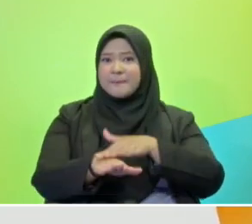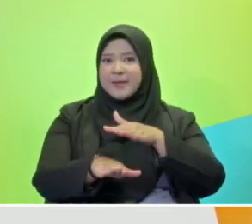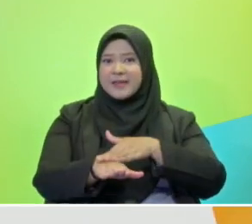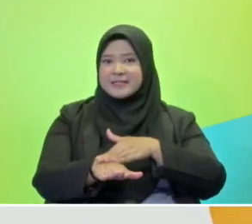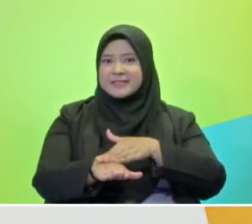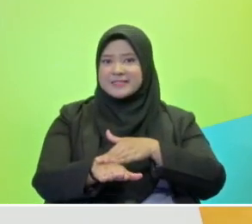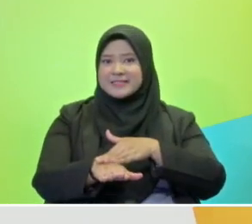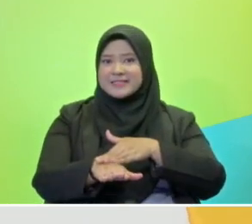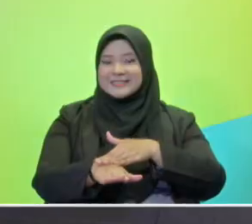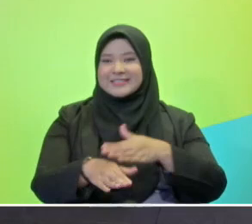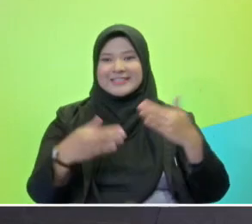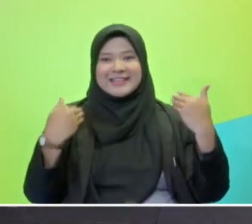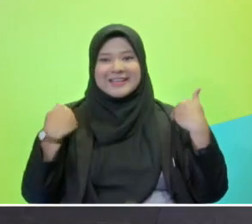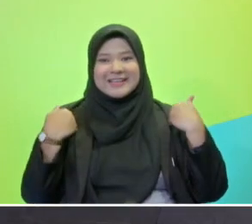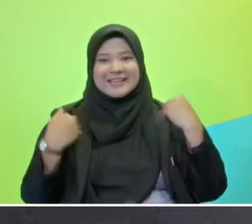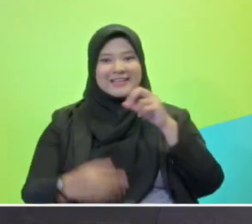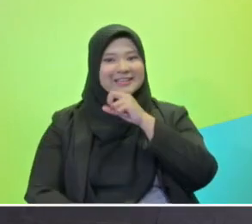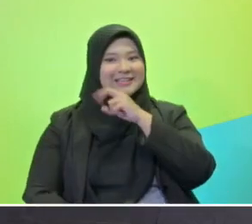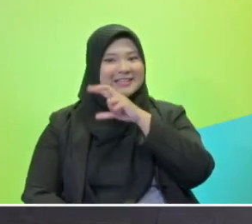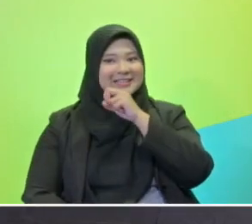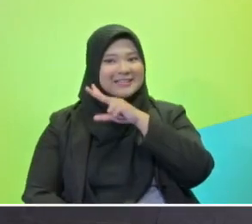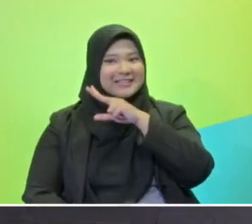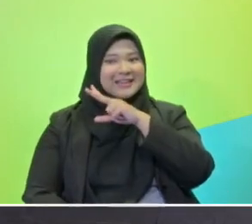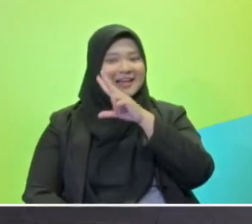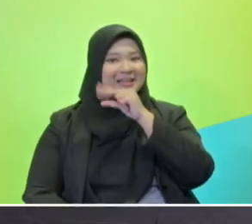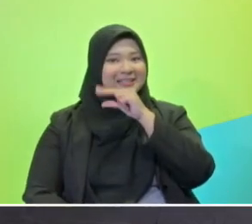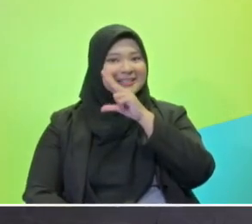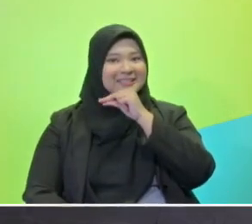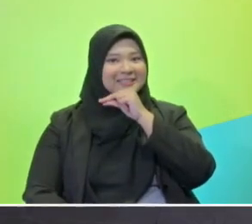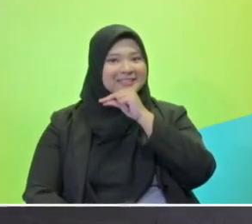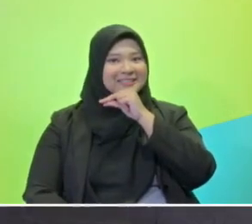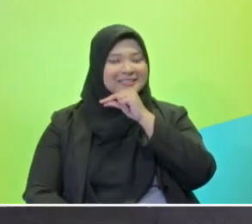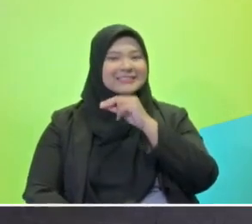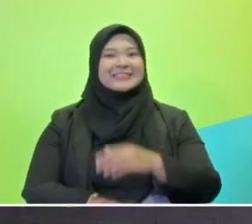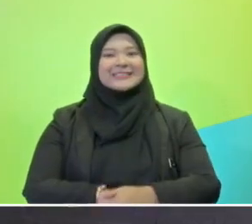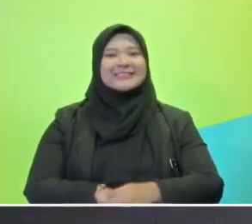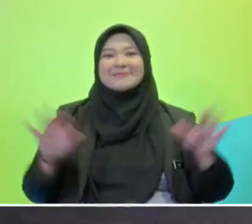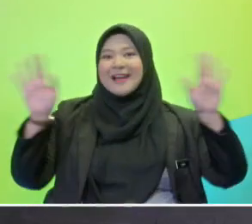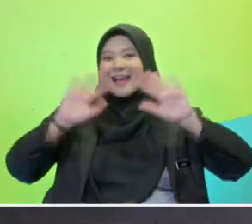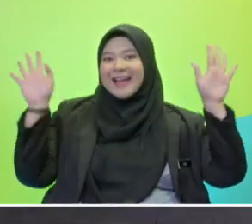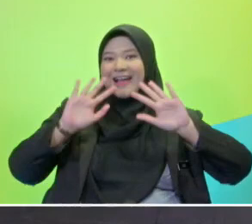Let's feed. Okay, thank you so much, Teacher Ina. I'll see you guys Sayonara. Next time. Sayonara! Bye-bye!